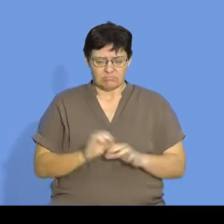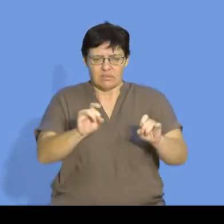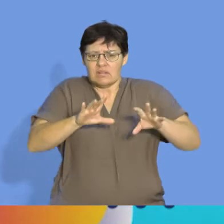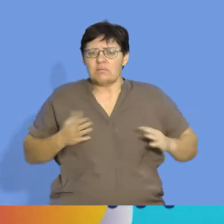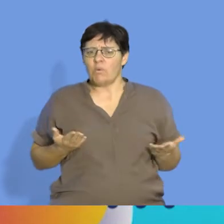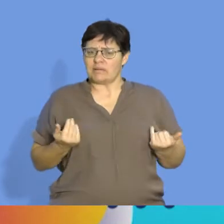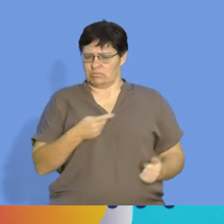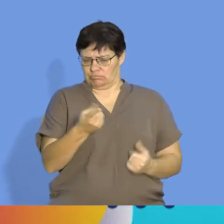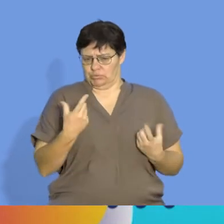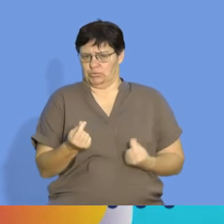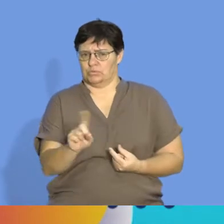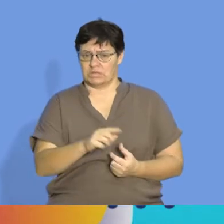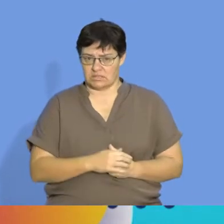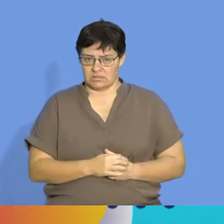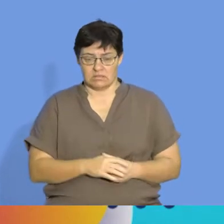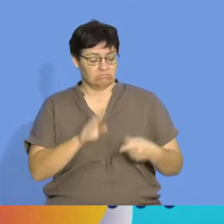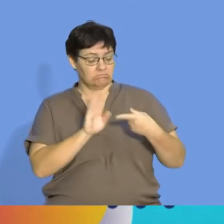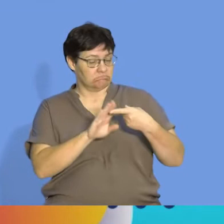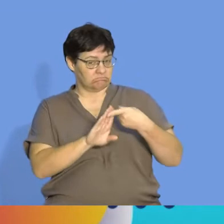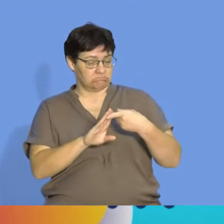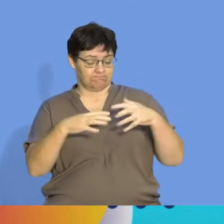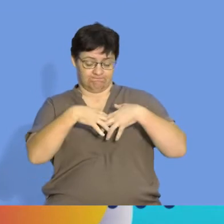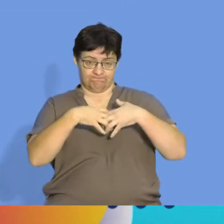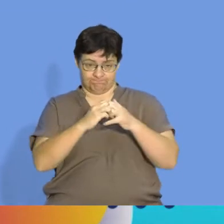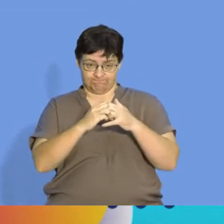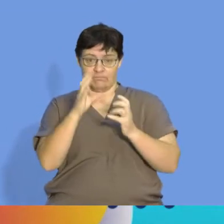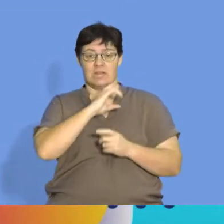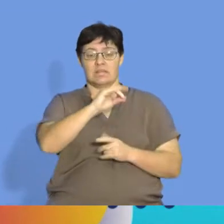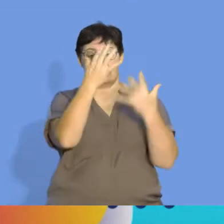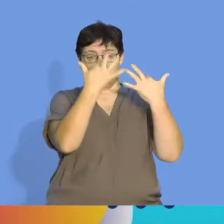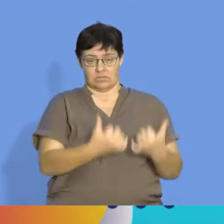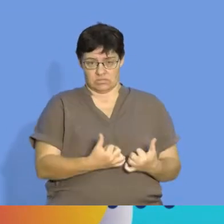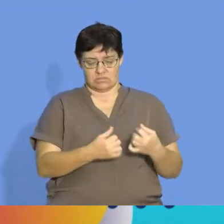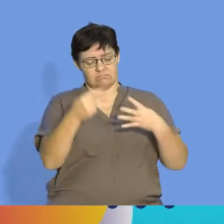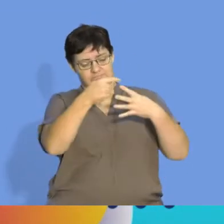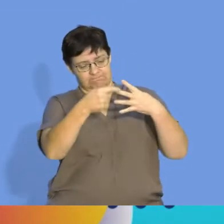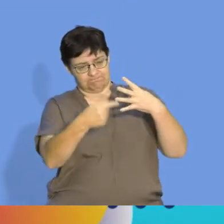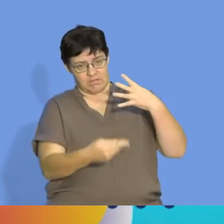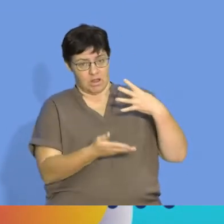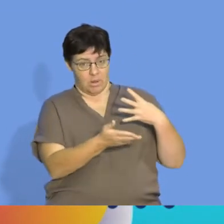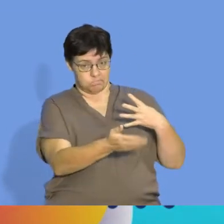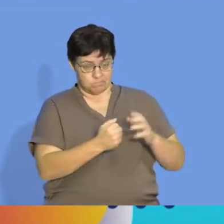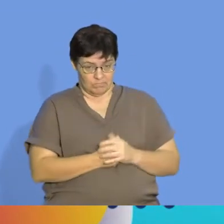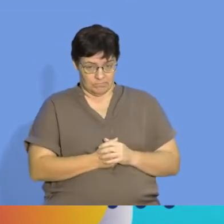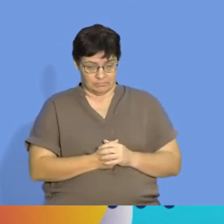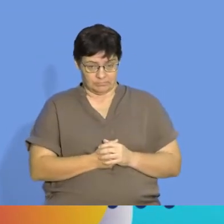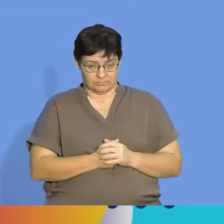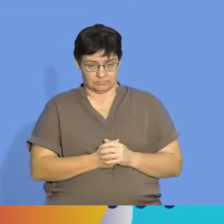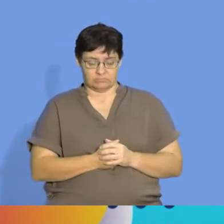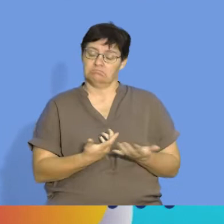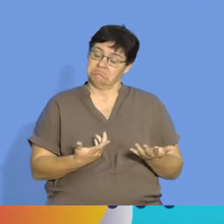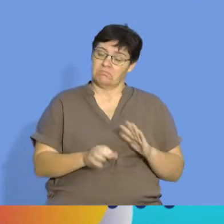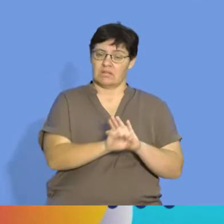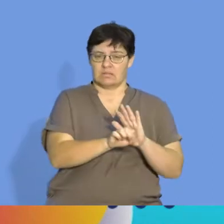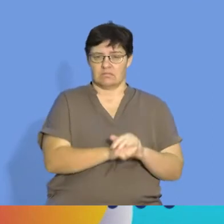exams? You are expected to draw up a cash budget with all its components, right? For